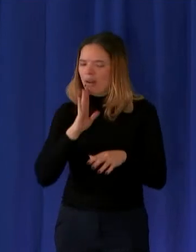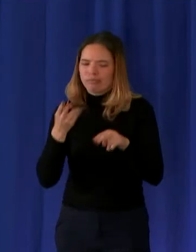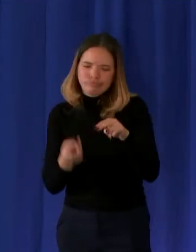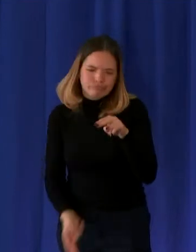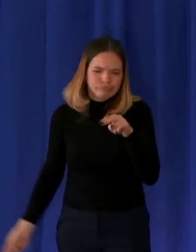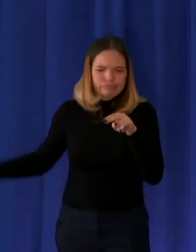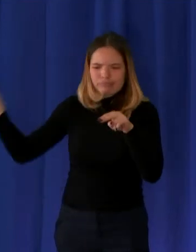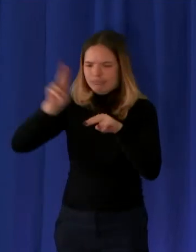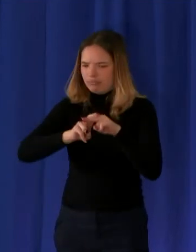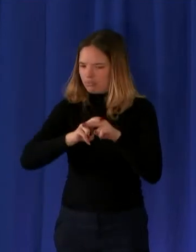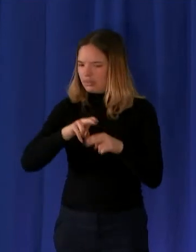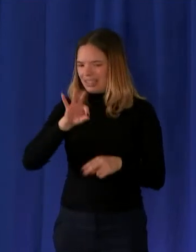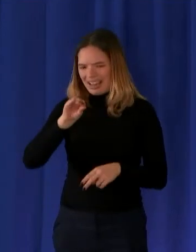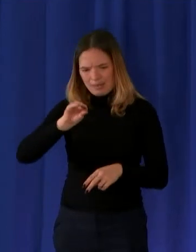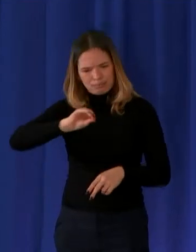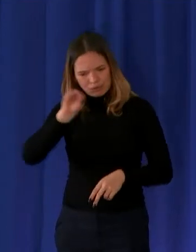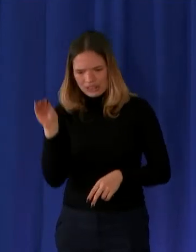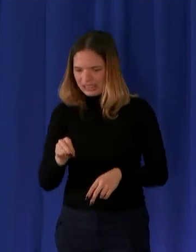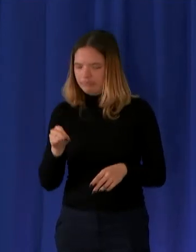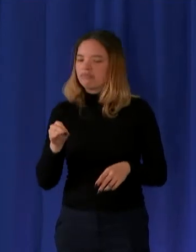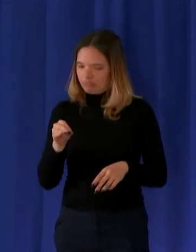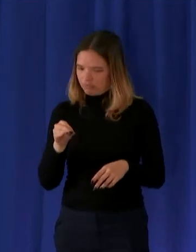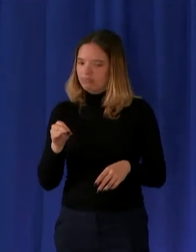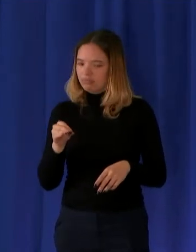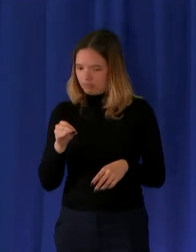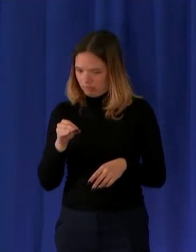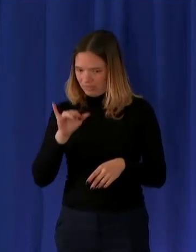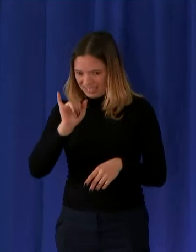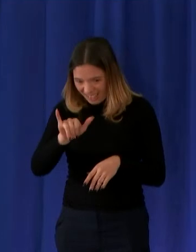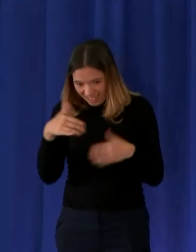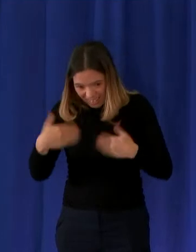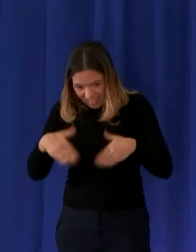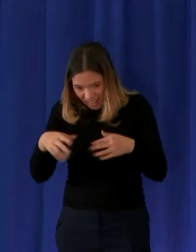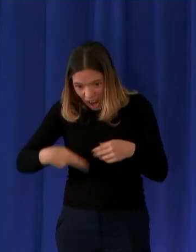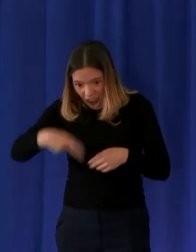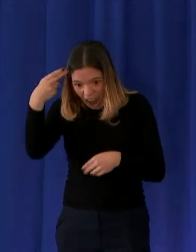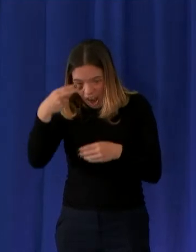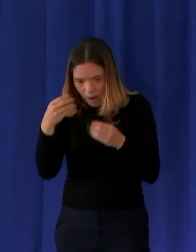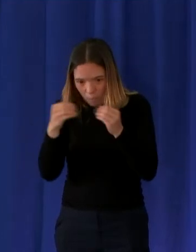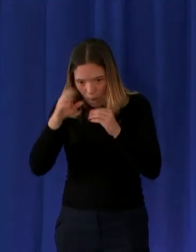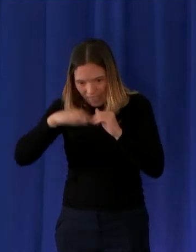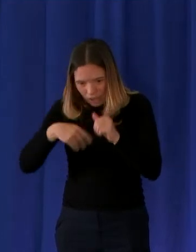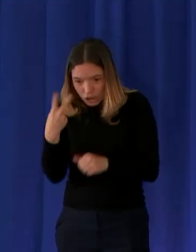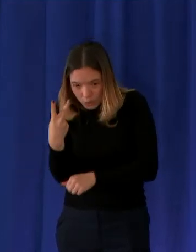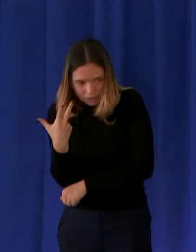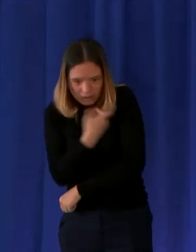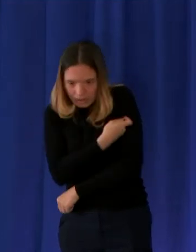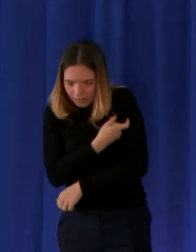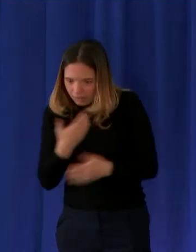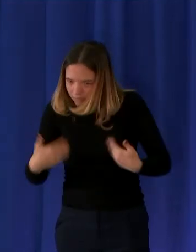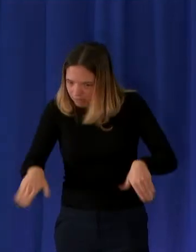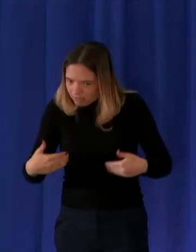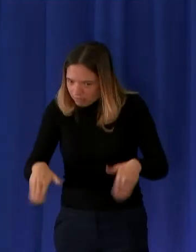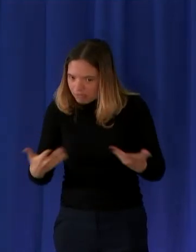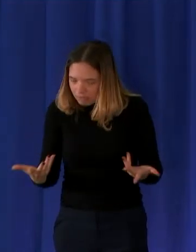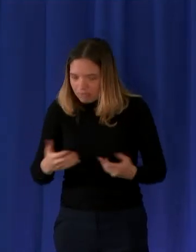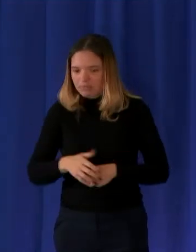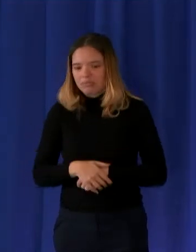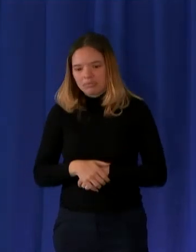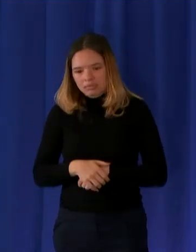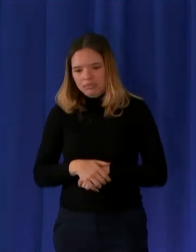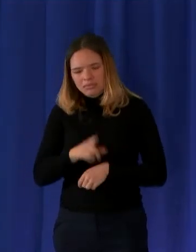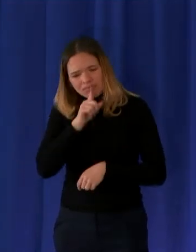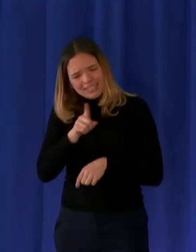protection back up to 90%, even higher than it was in your initial fully vaccinated phase. So this